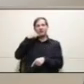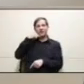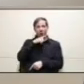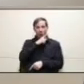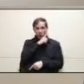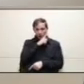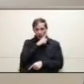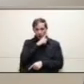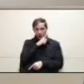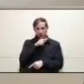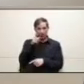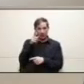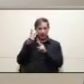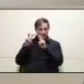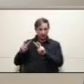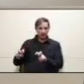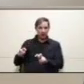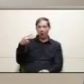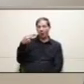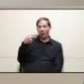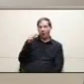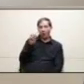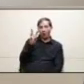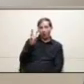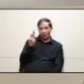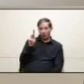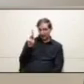which is under investigation by the Hawks.